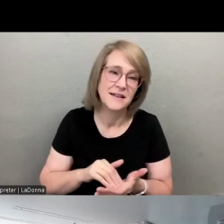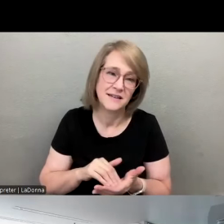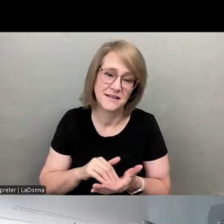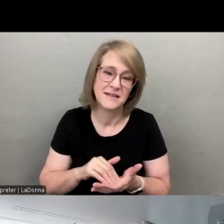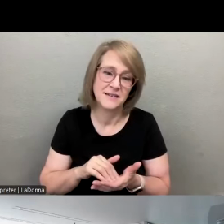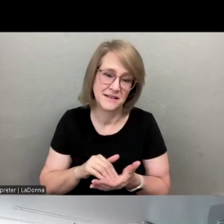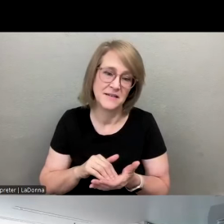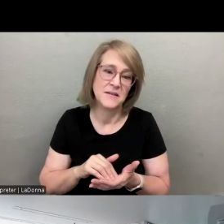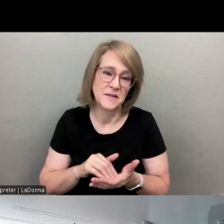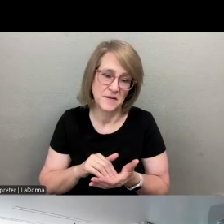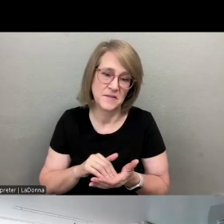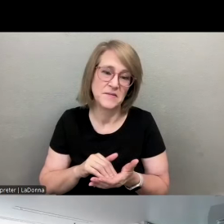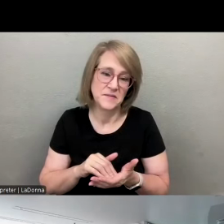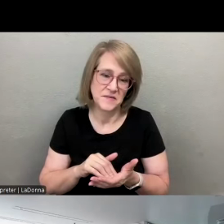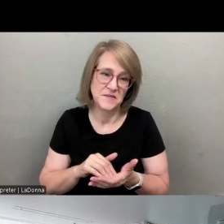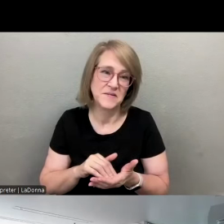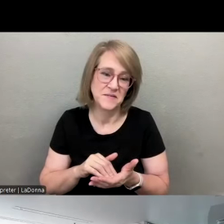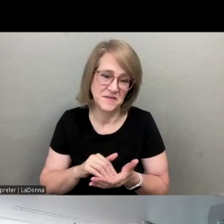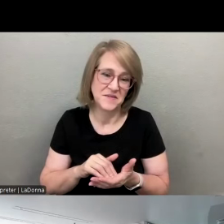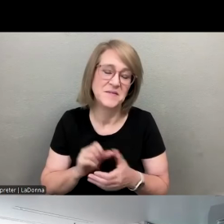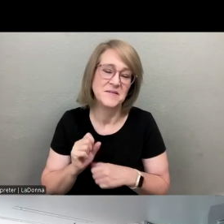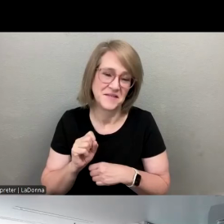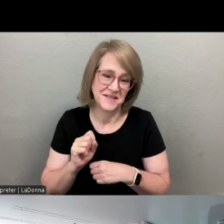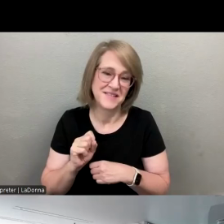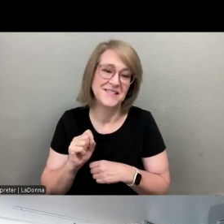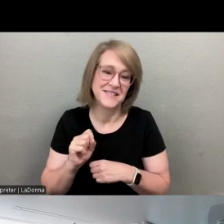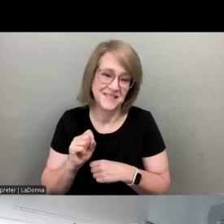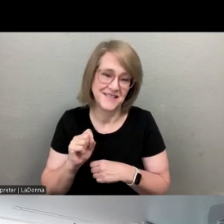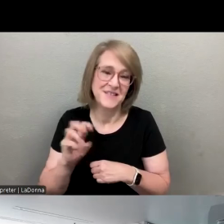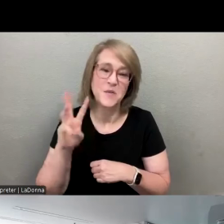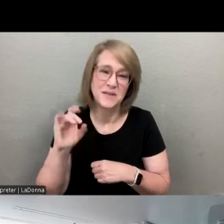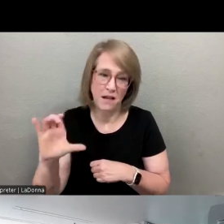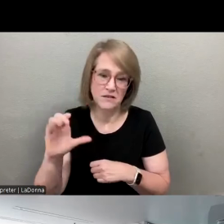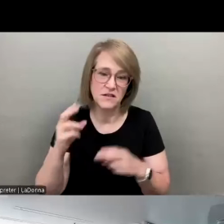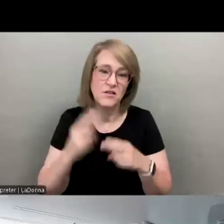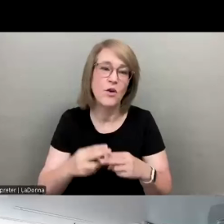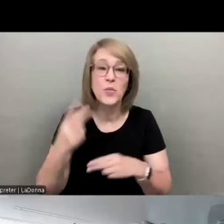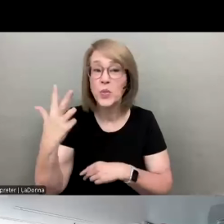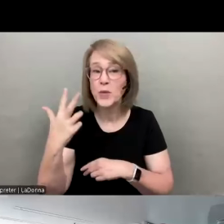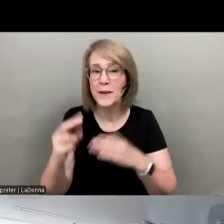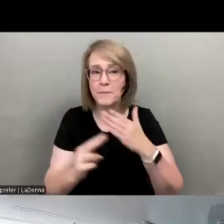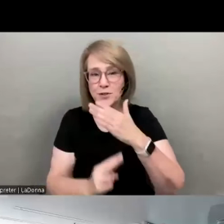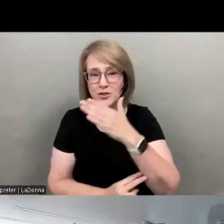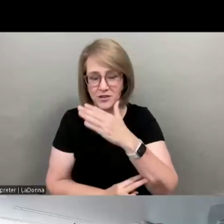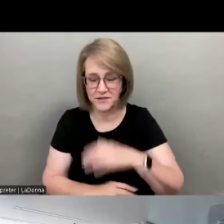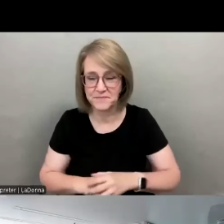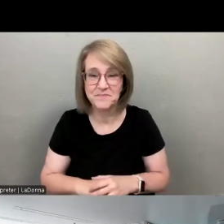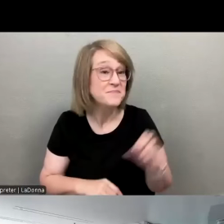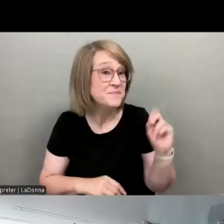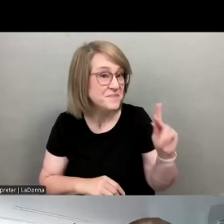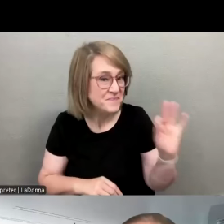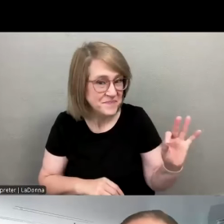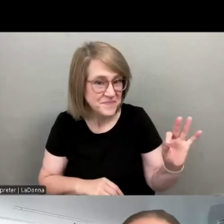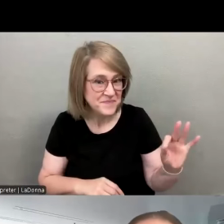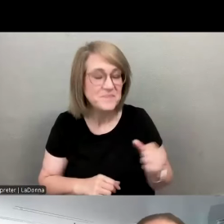I'm so glad that you're with us today, Sarah. Thank you for joining us and love the work you're doing. So here's the question for you